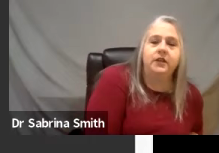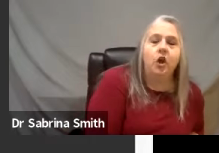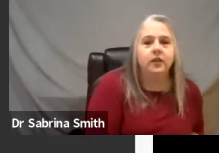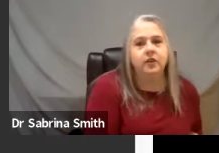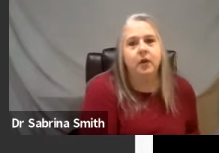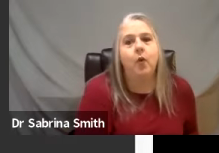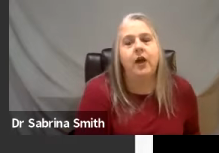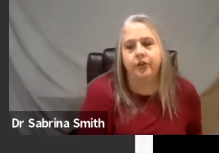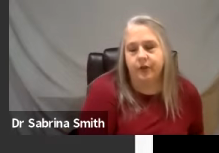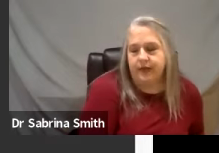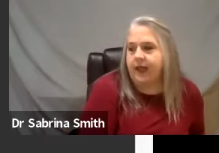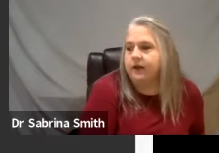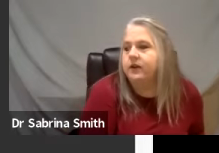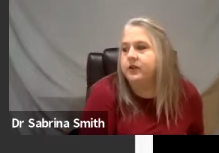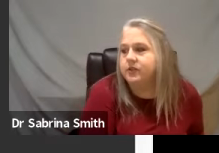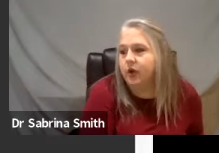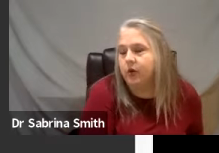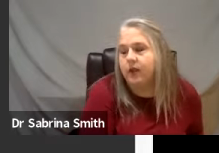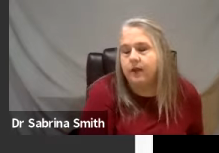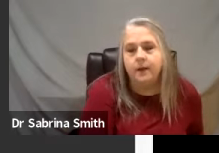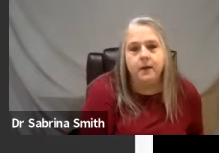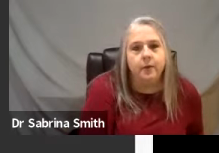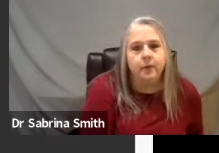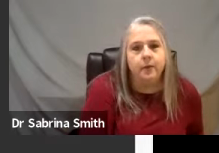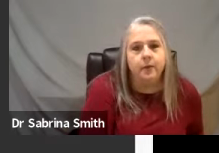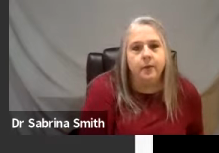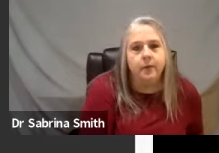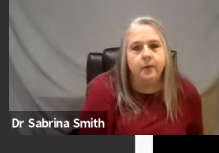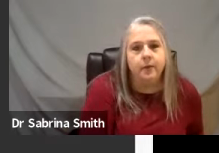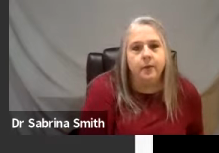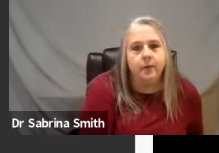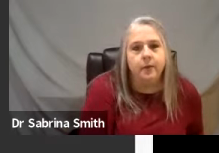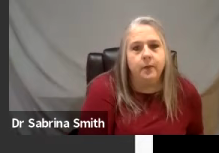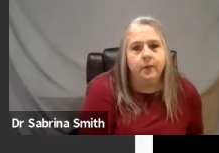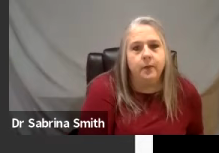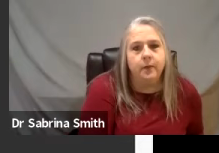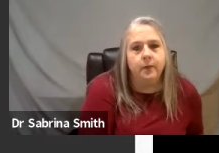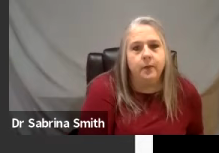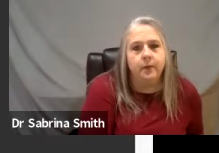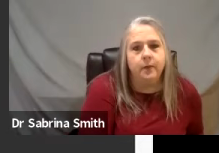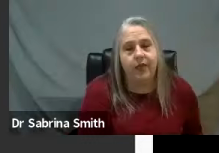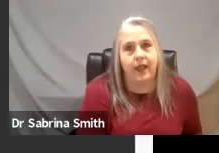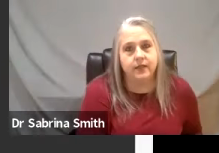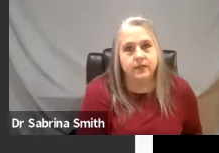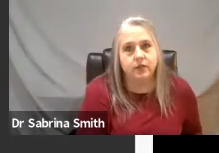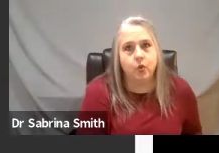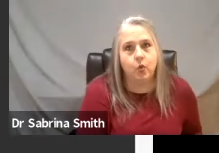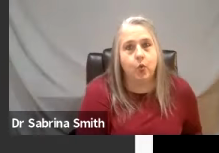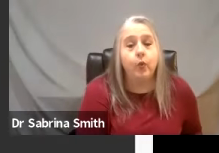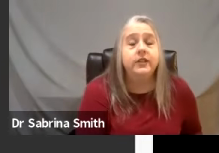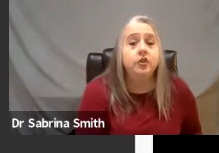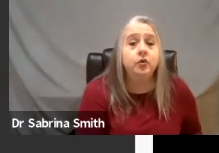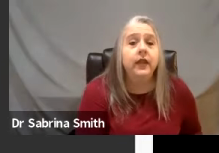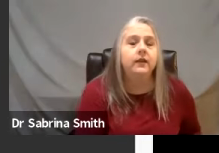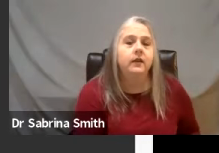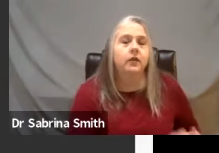And I'm going to talk a little bit while you're doing that. So sometimes I think that